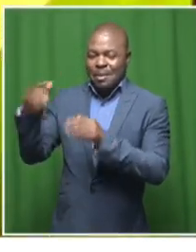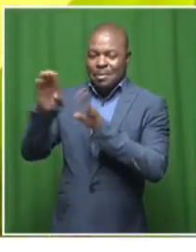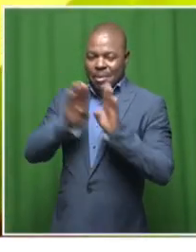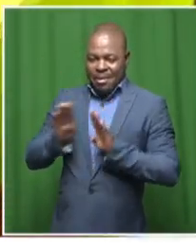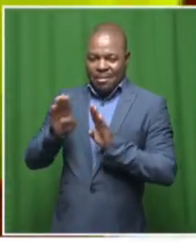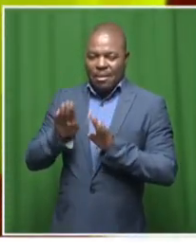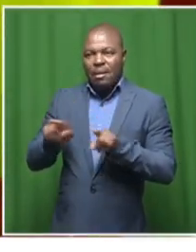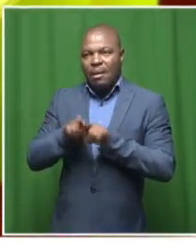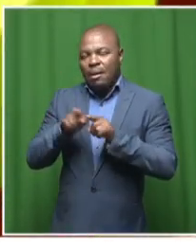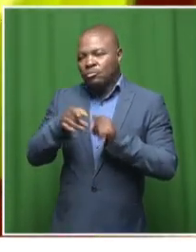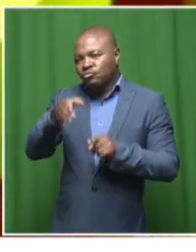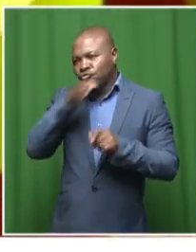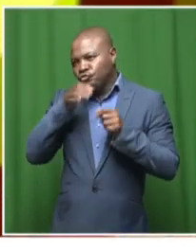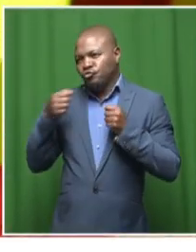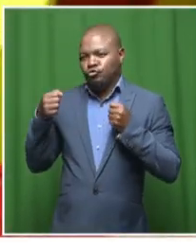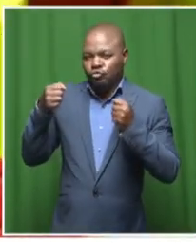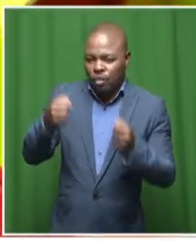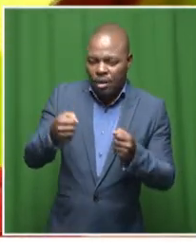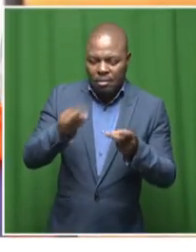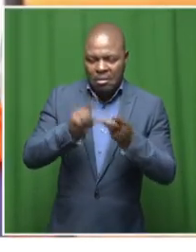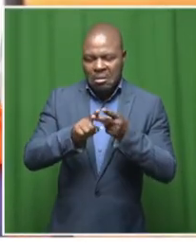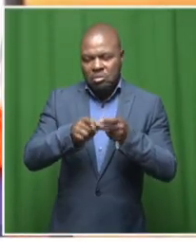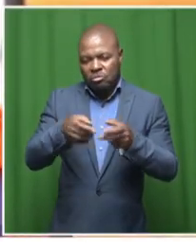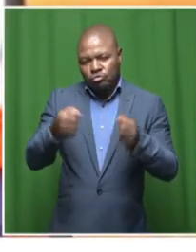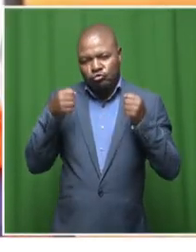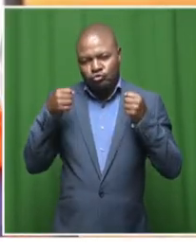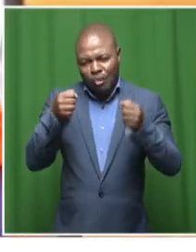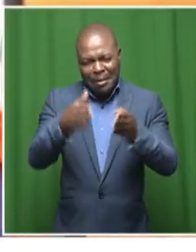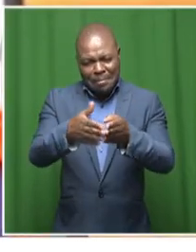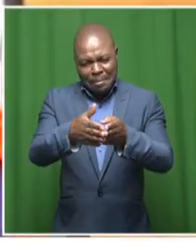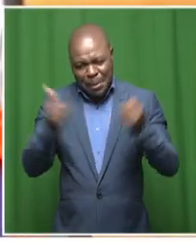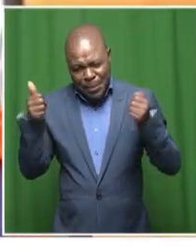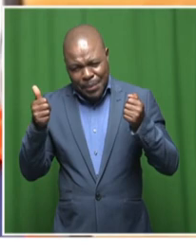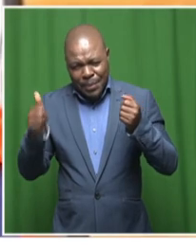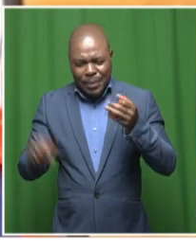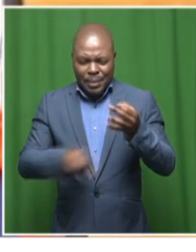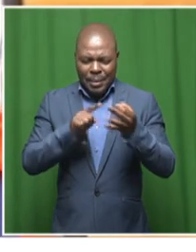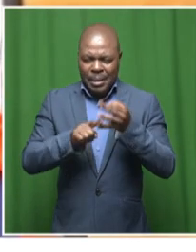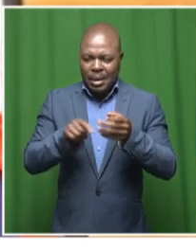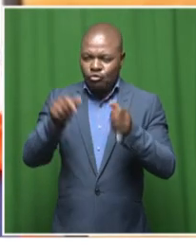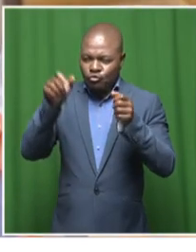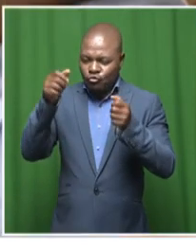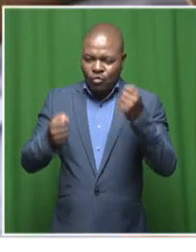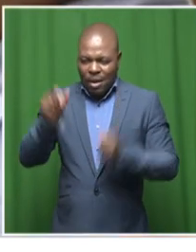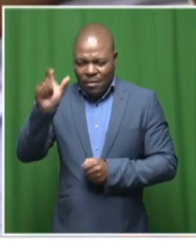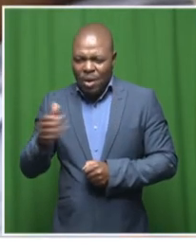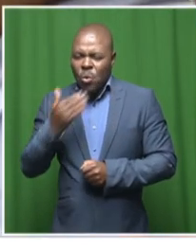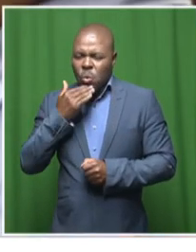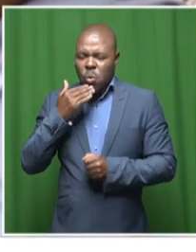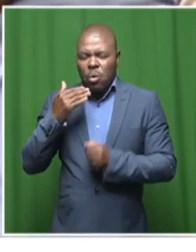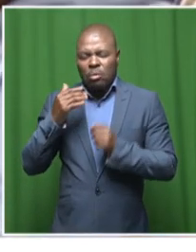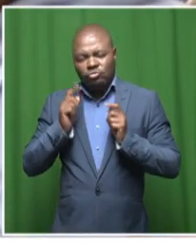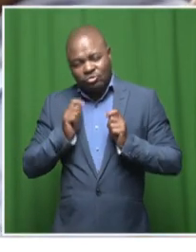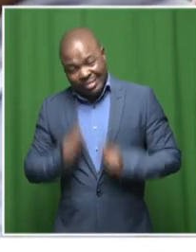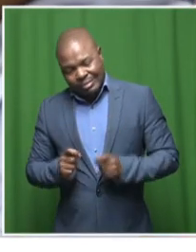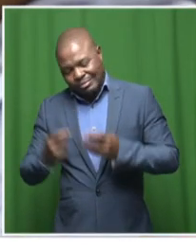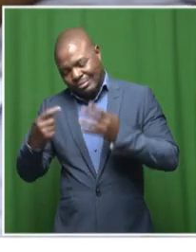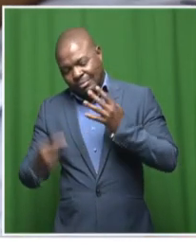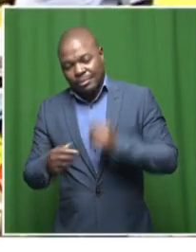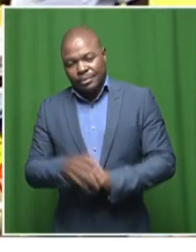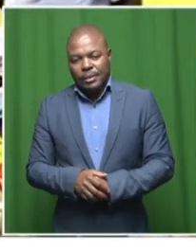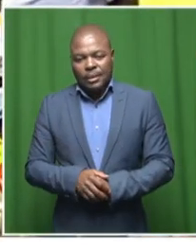who is drunk, driver who is speeding, a driver who is exhausted, and so on and so forth. Some motorists say